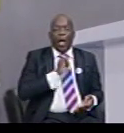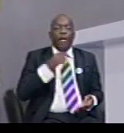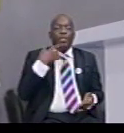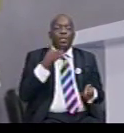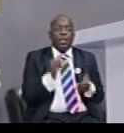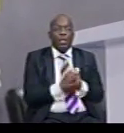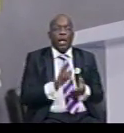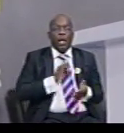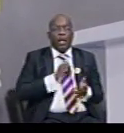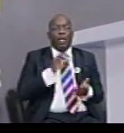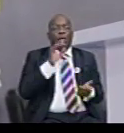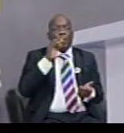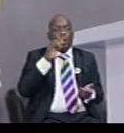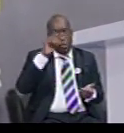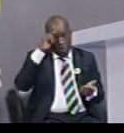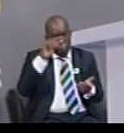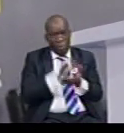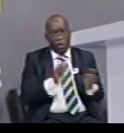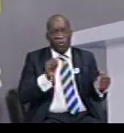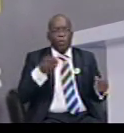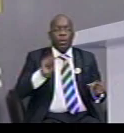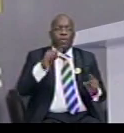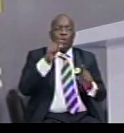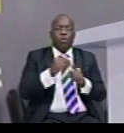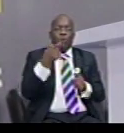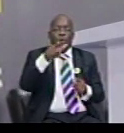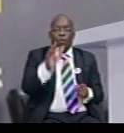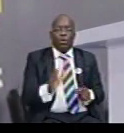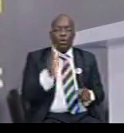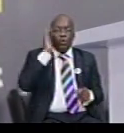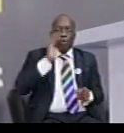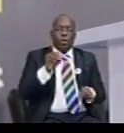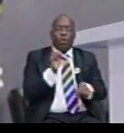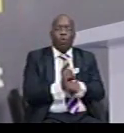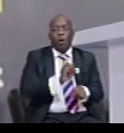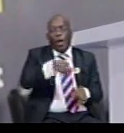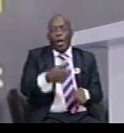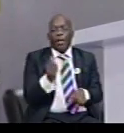God will work anywhere, everywhere.